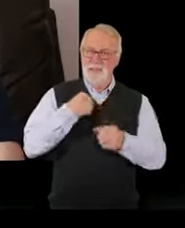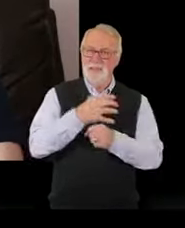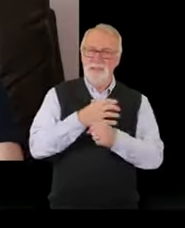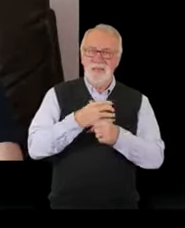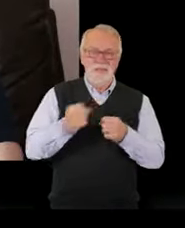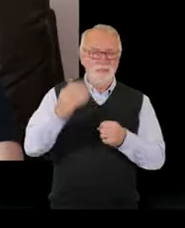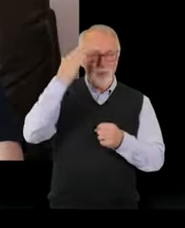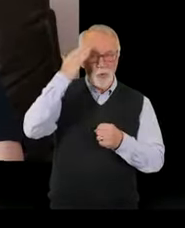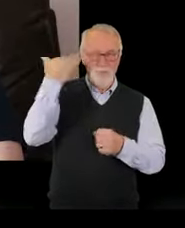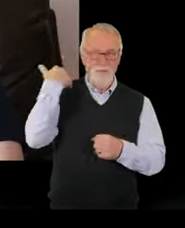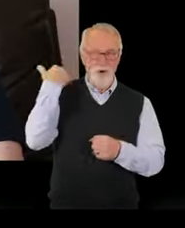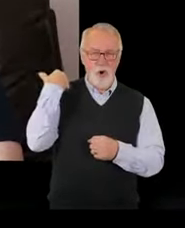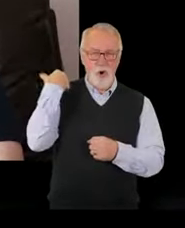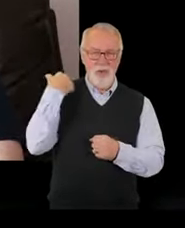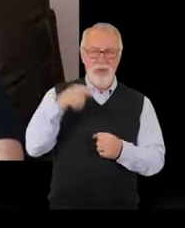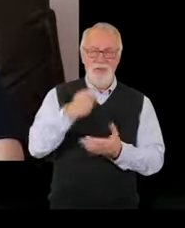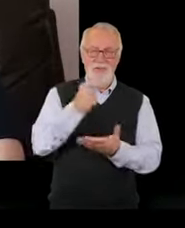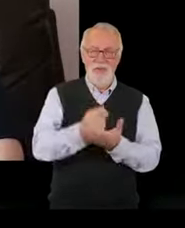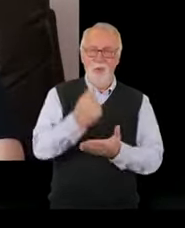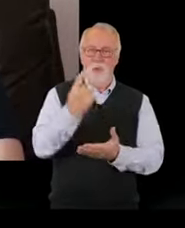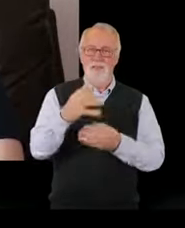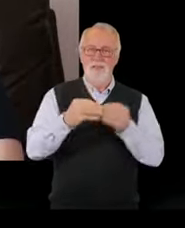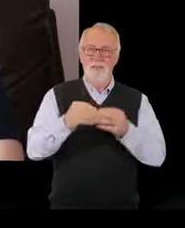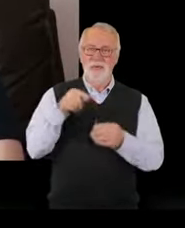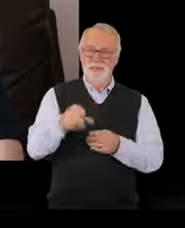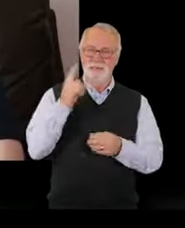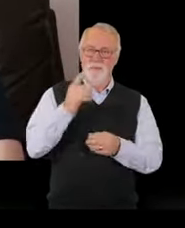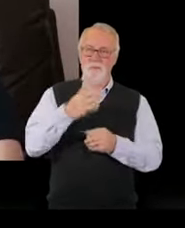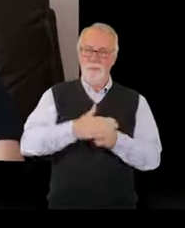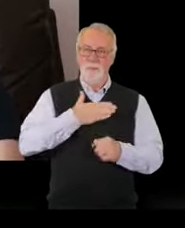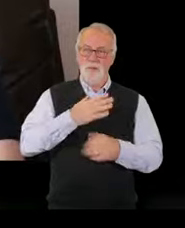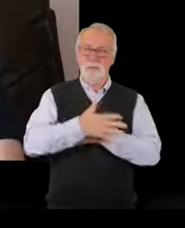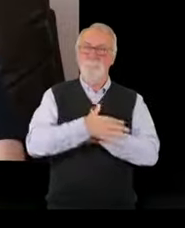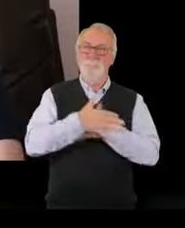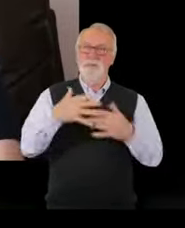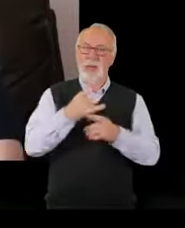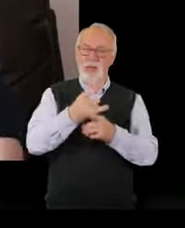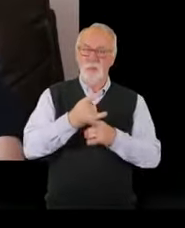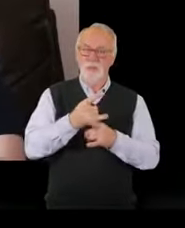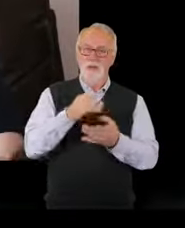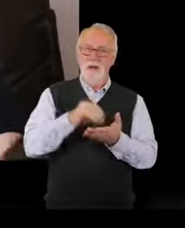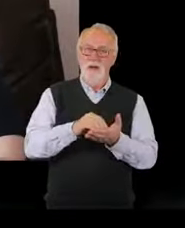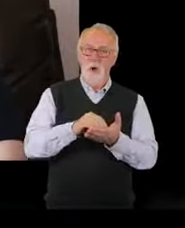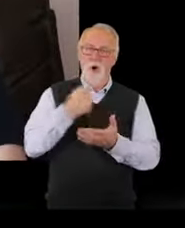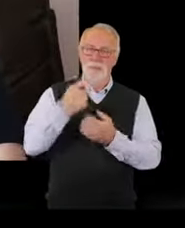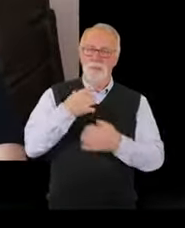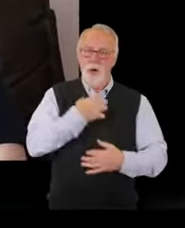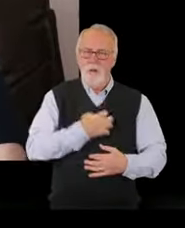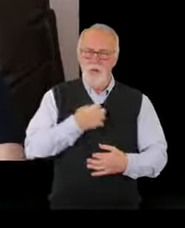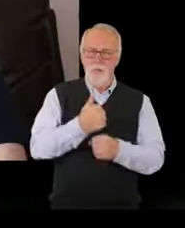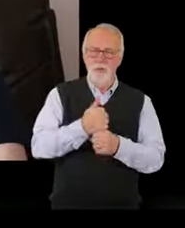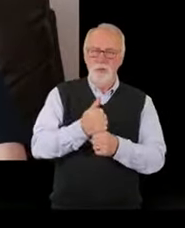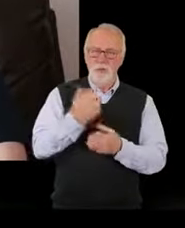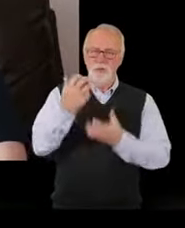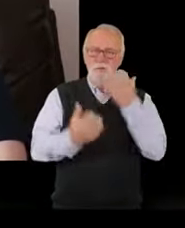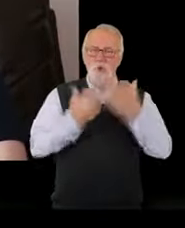have even known existed at the time. One of the things they did for me that was a big help was I've always been worried about